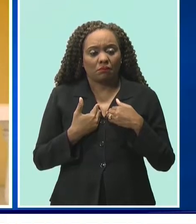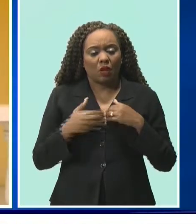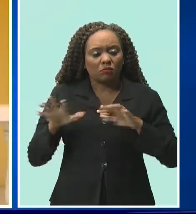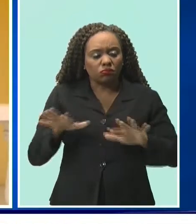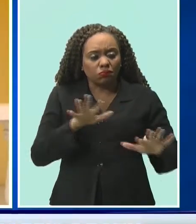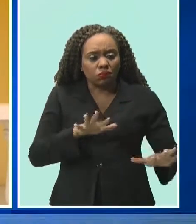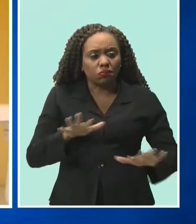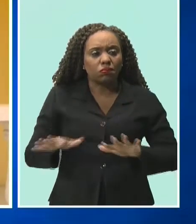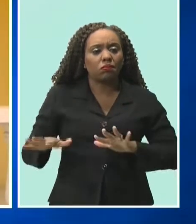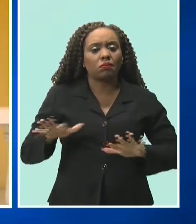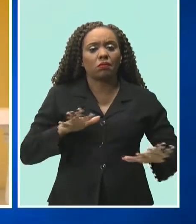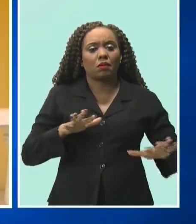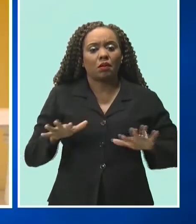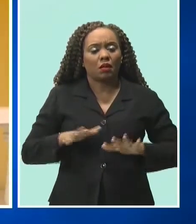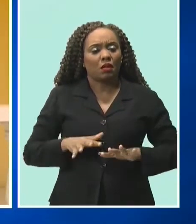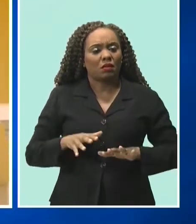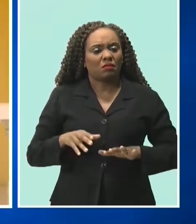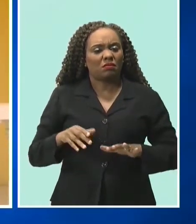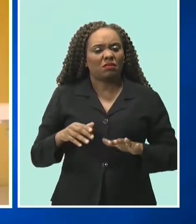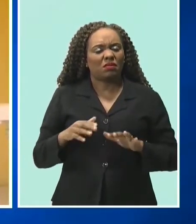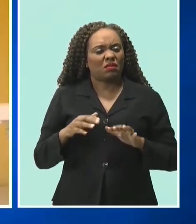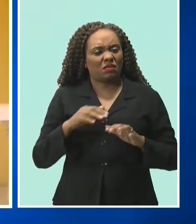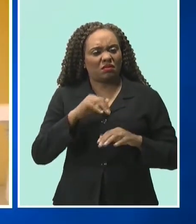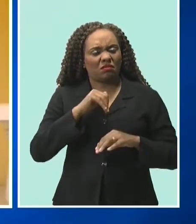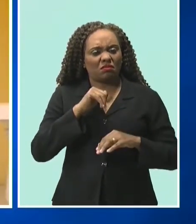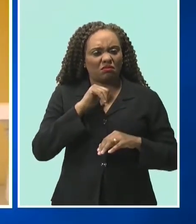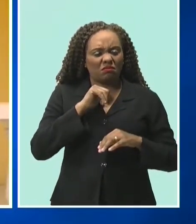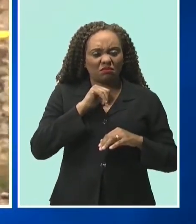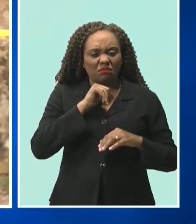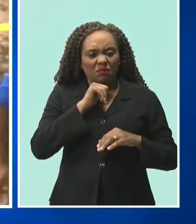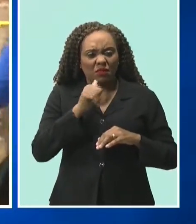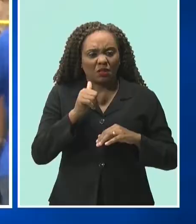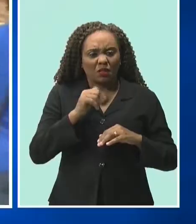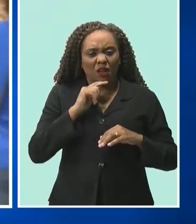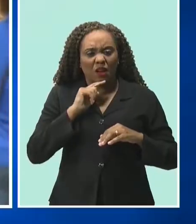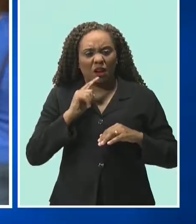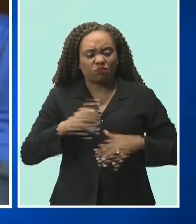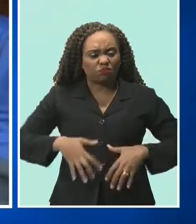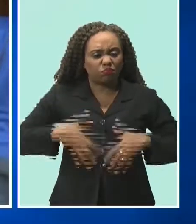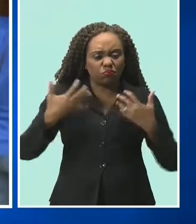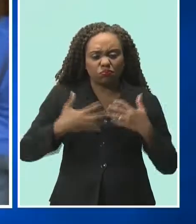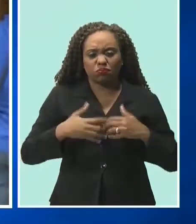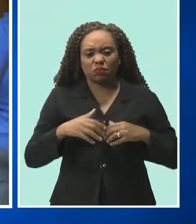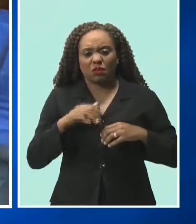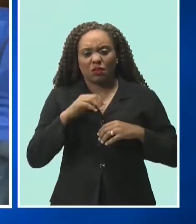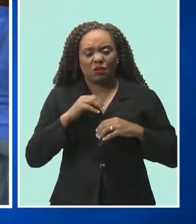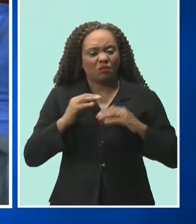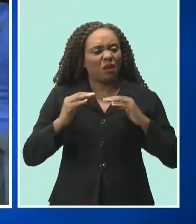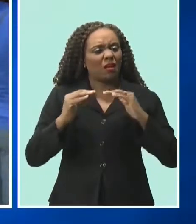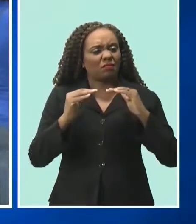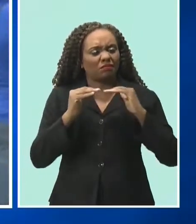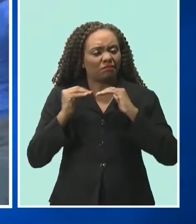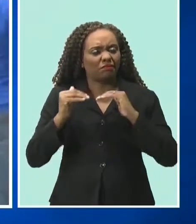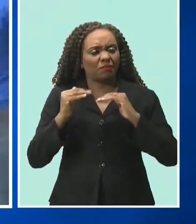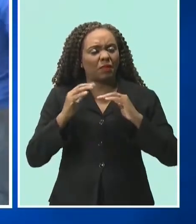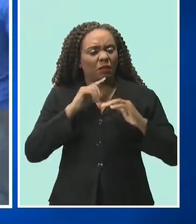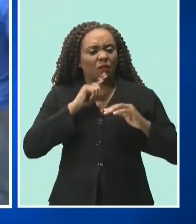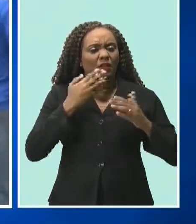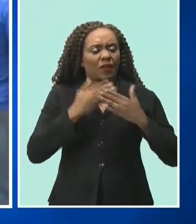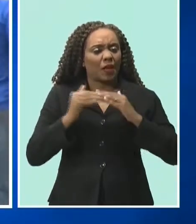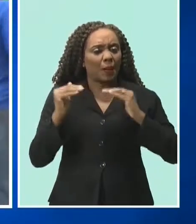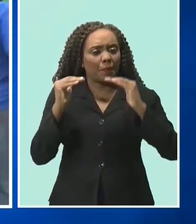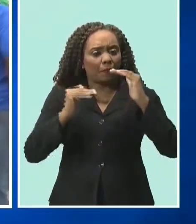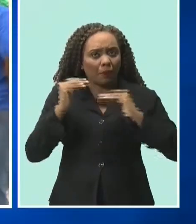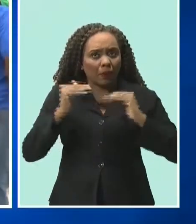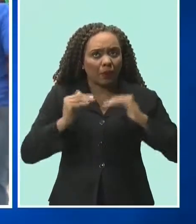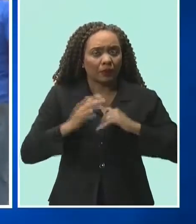even underreact, always very balanced as a young man. CBC also spoke with Sarisa King, supervisor of the